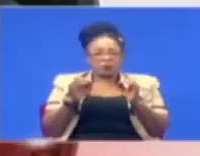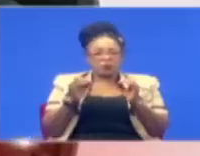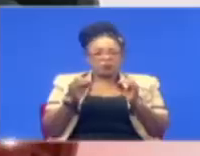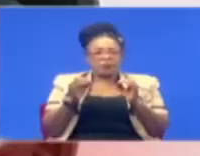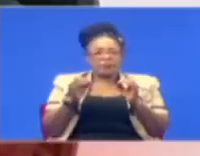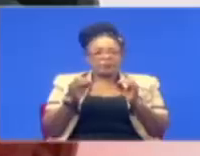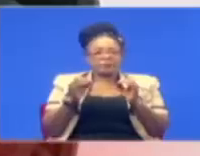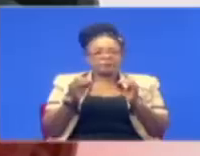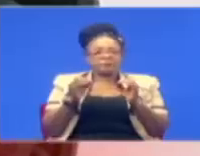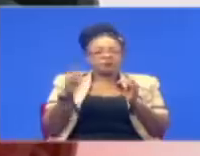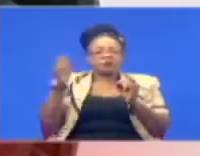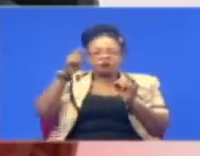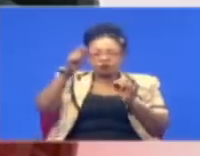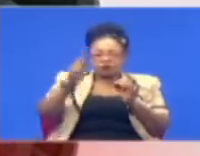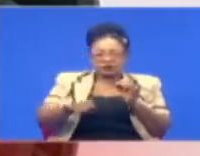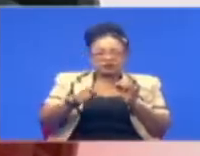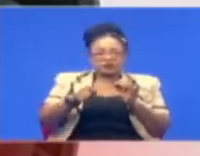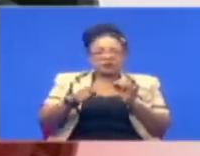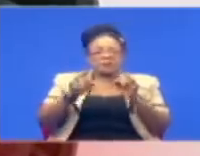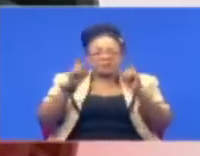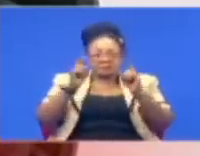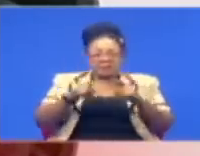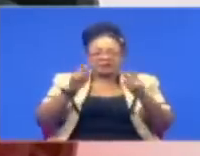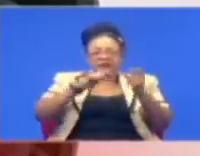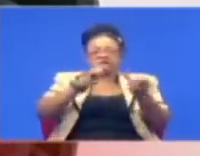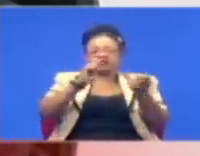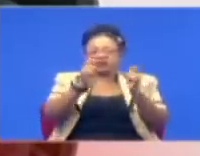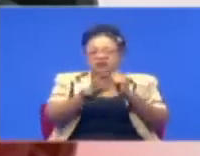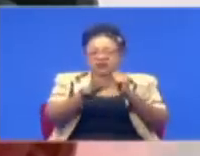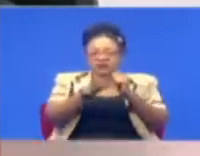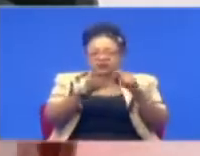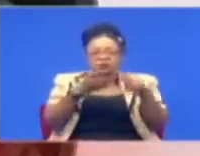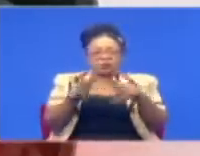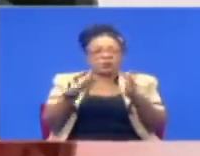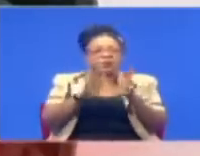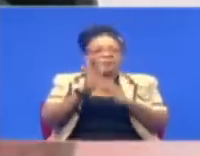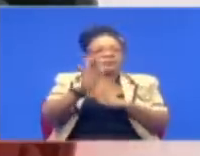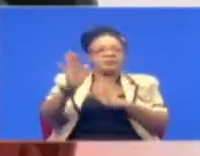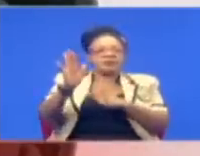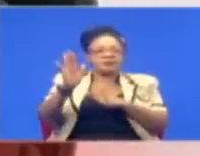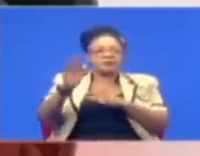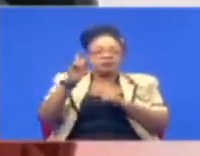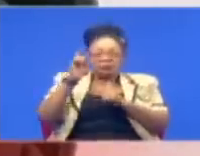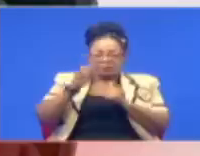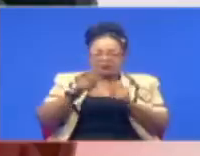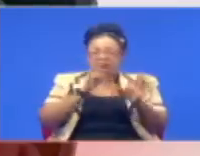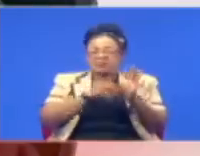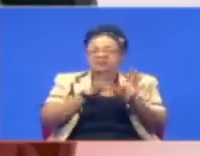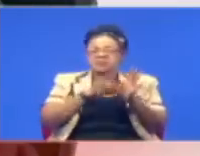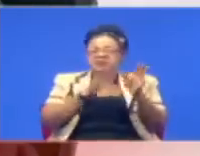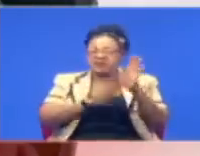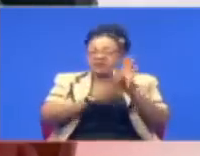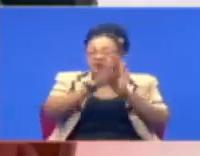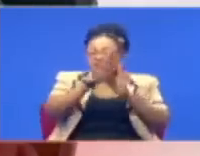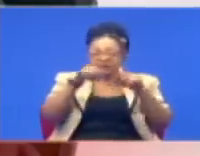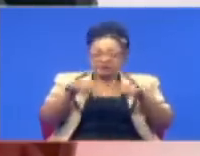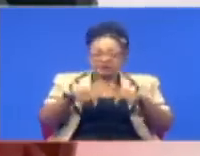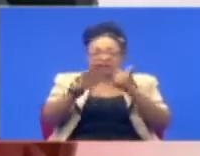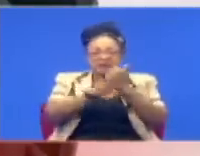Judiciary must change its style. We must also take part in development of this